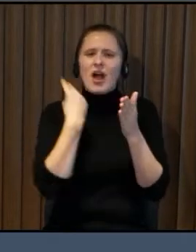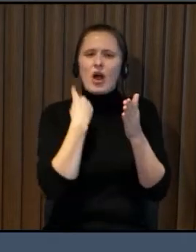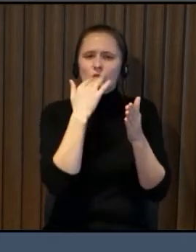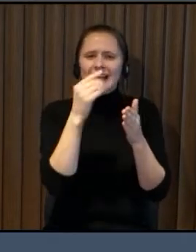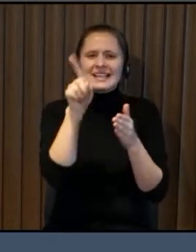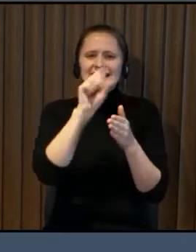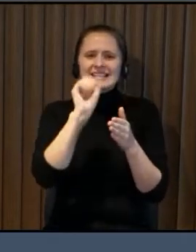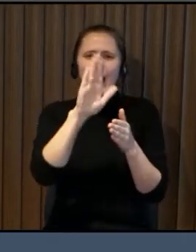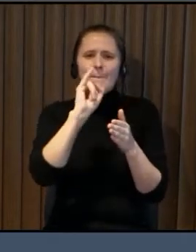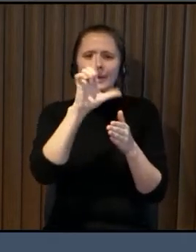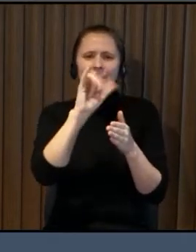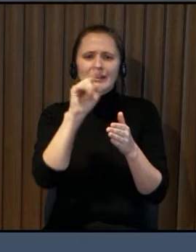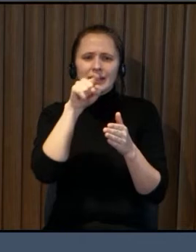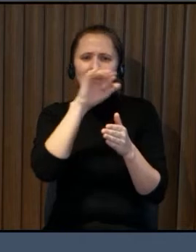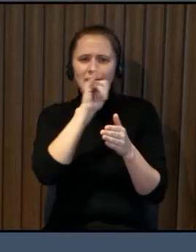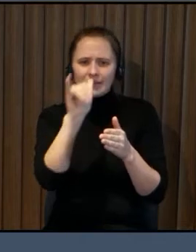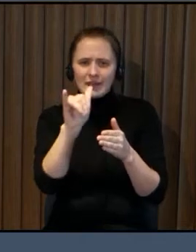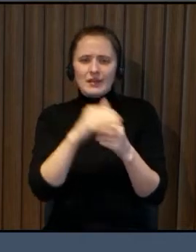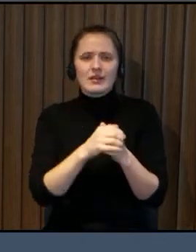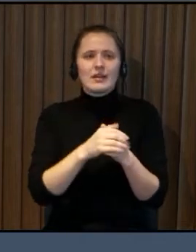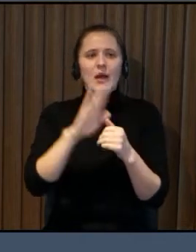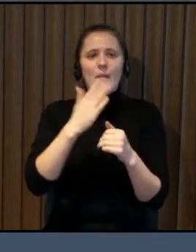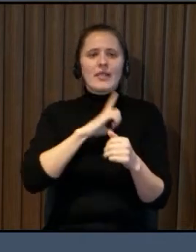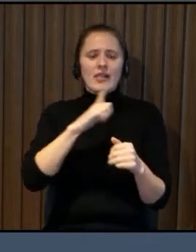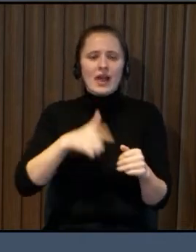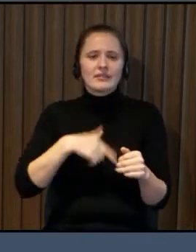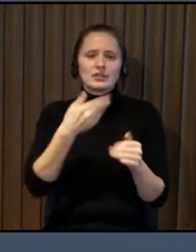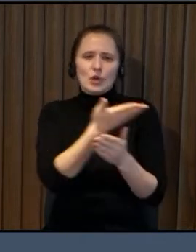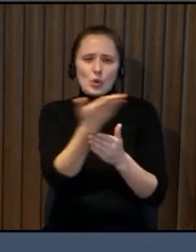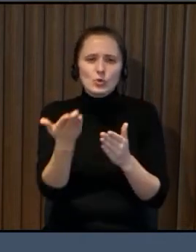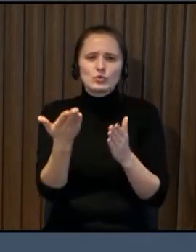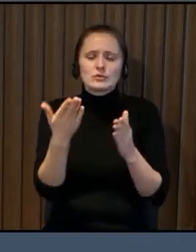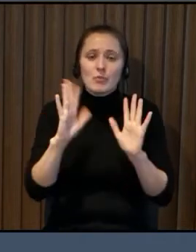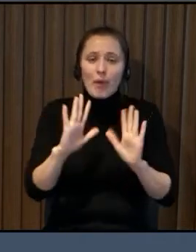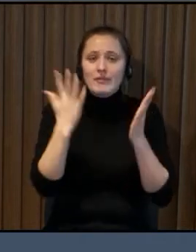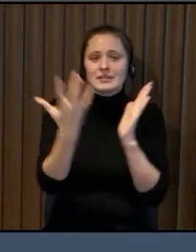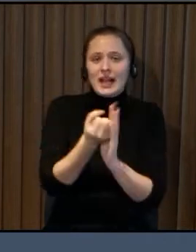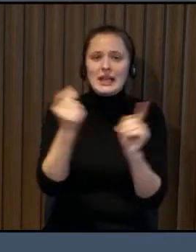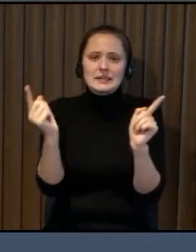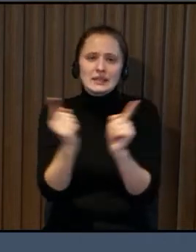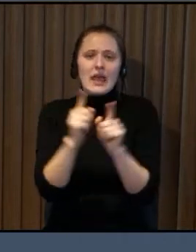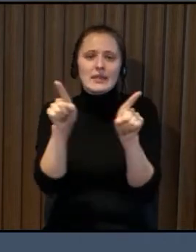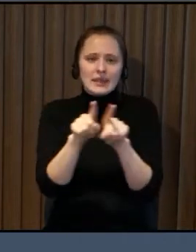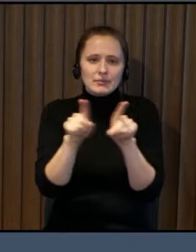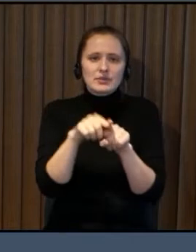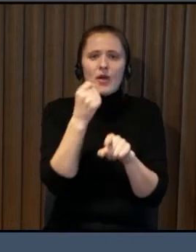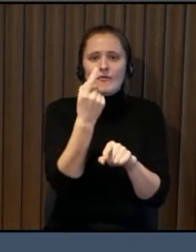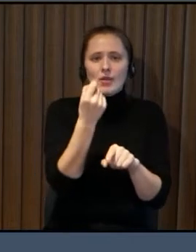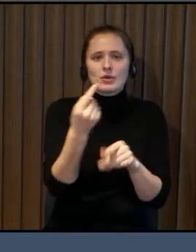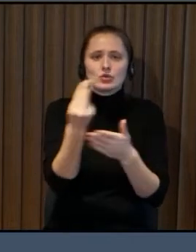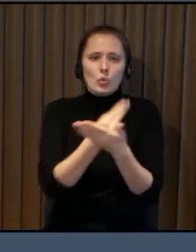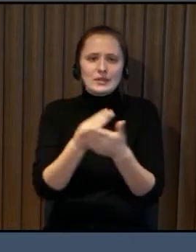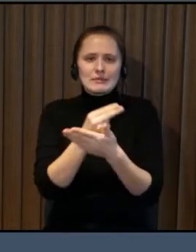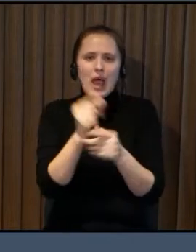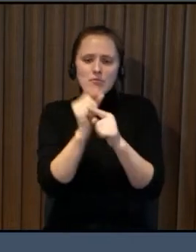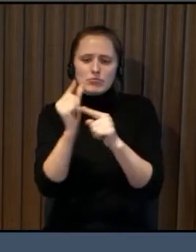accessibility. And so if you are looking for something A11Y, so